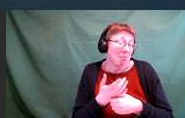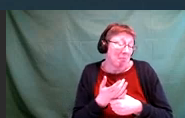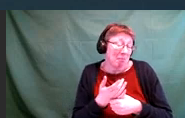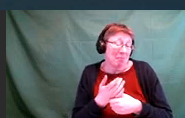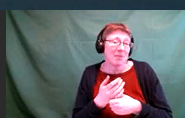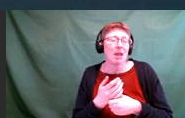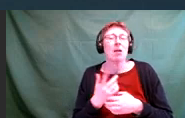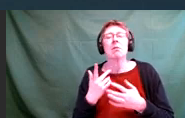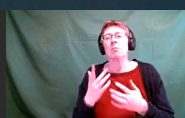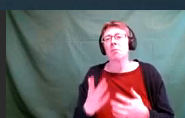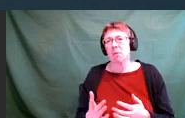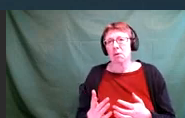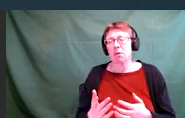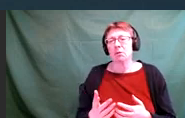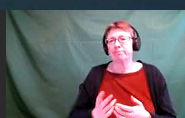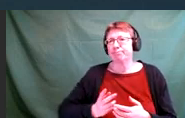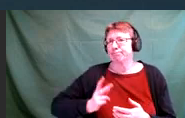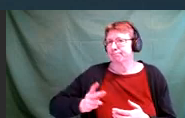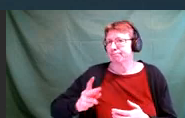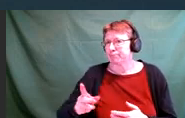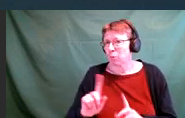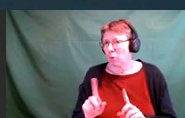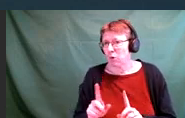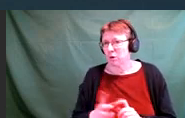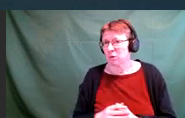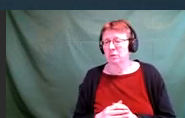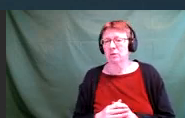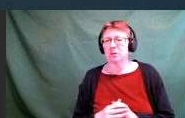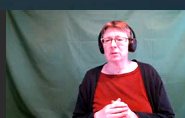But more commonly, his